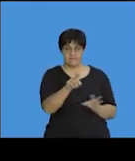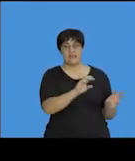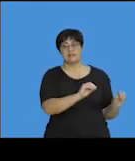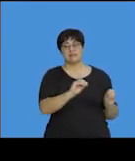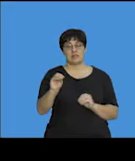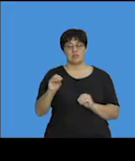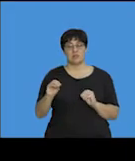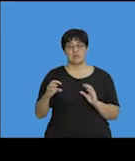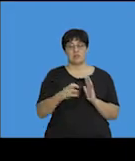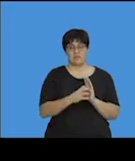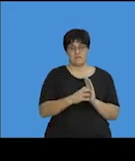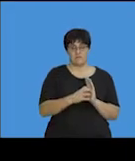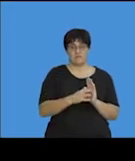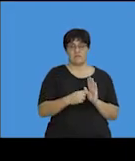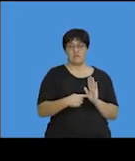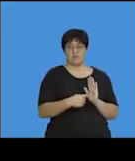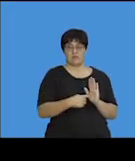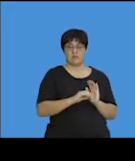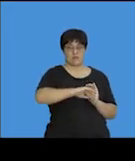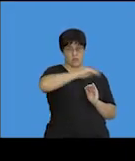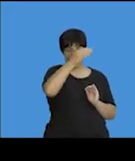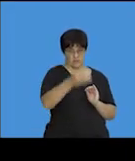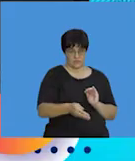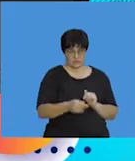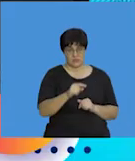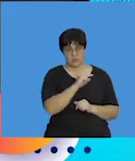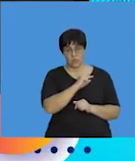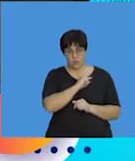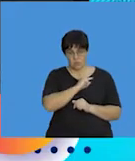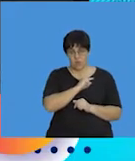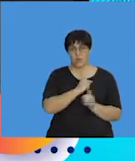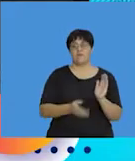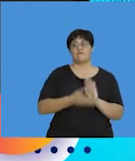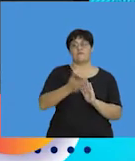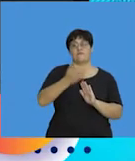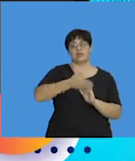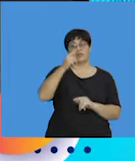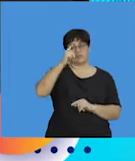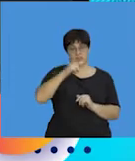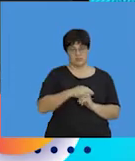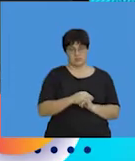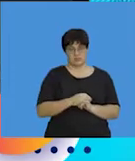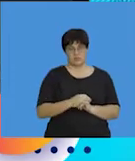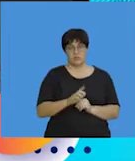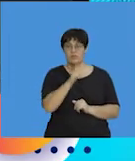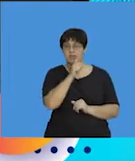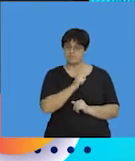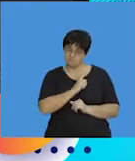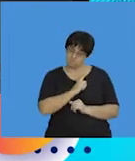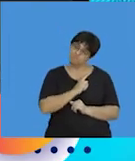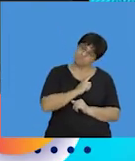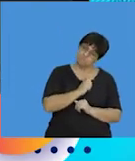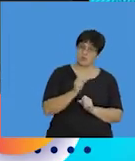we now need to remember is our displacement graphs are going to be curves because we have